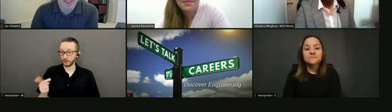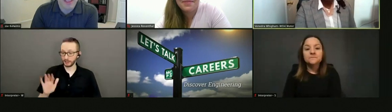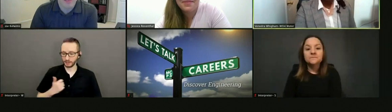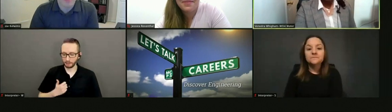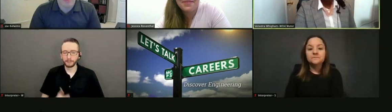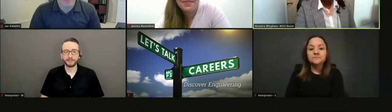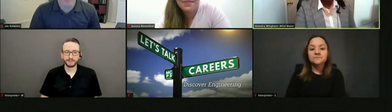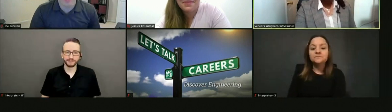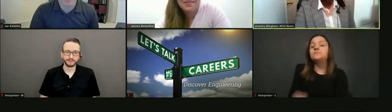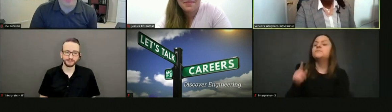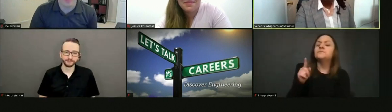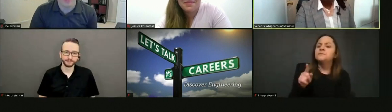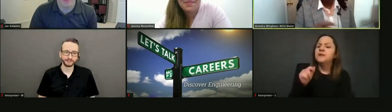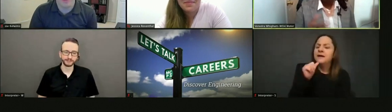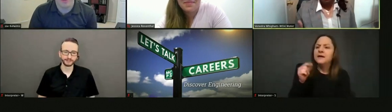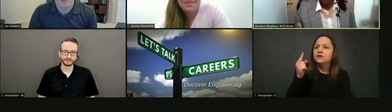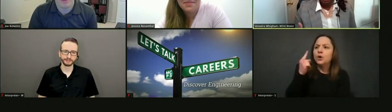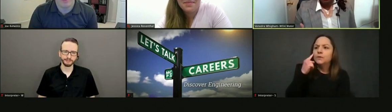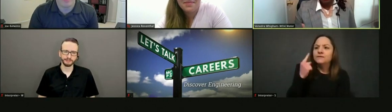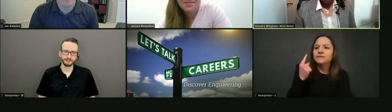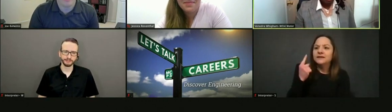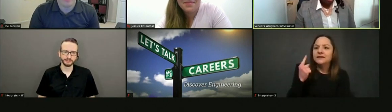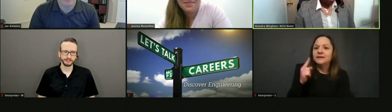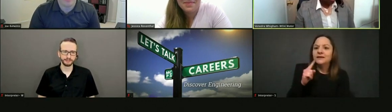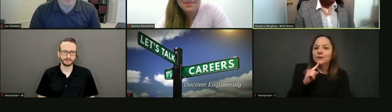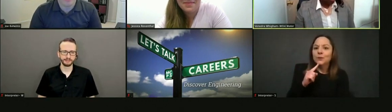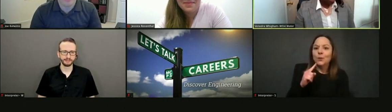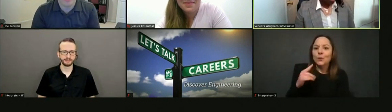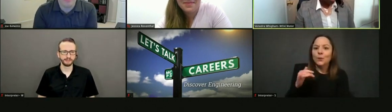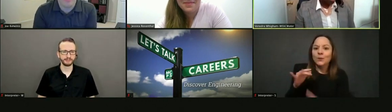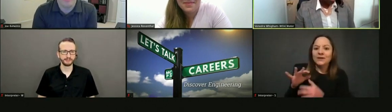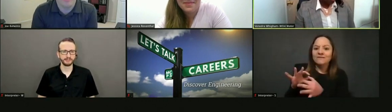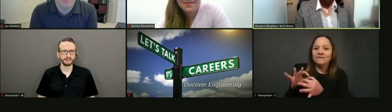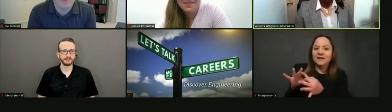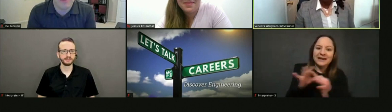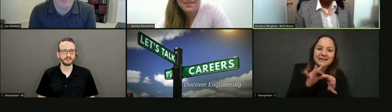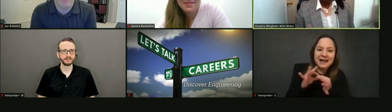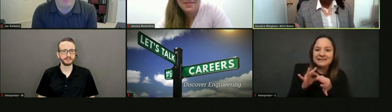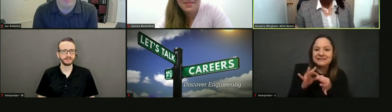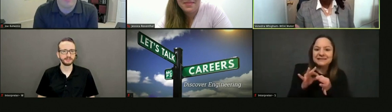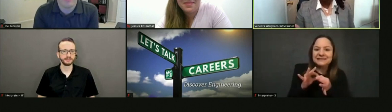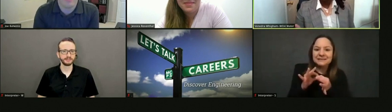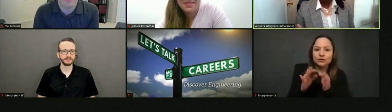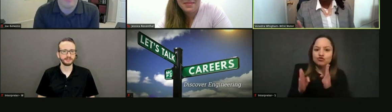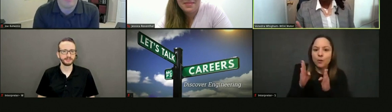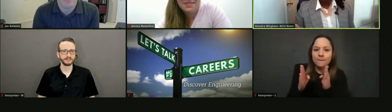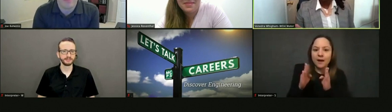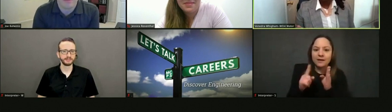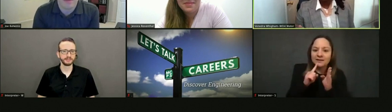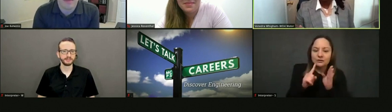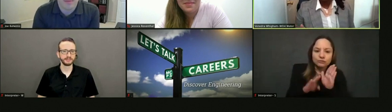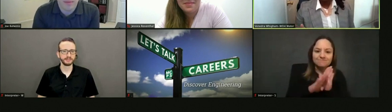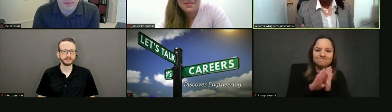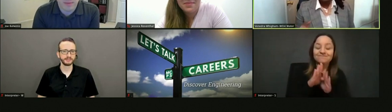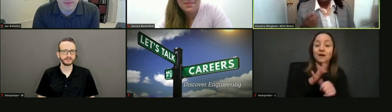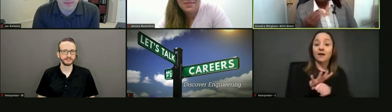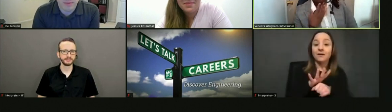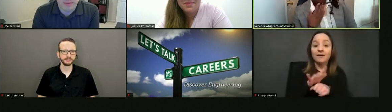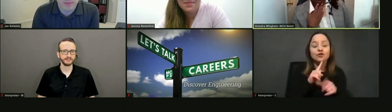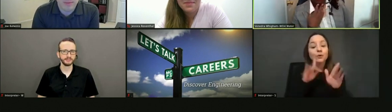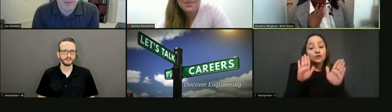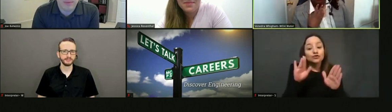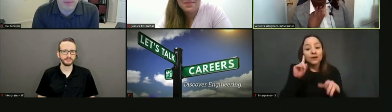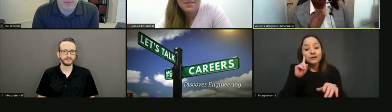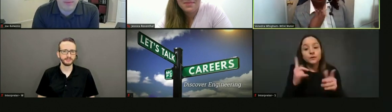I don't think I connected enough of the dots when it came to robotics as well. So it's great to hear